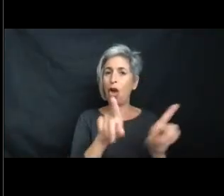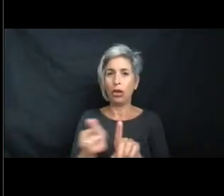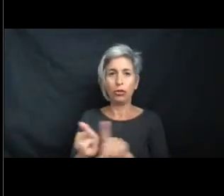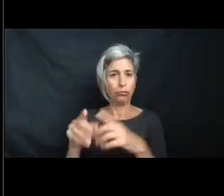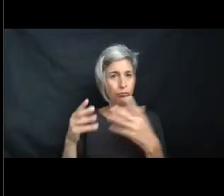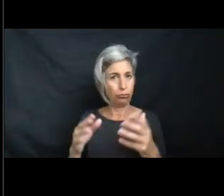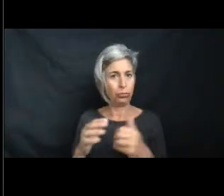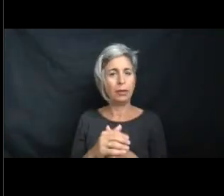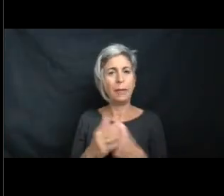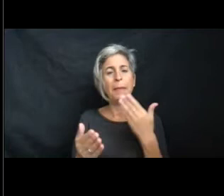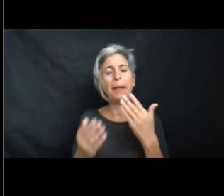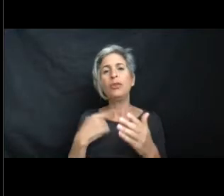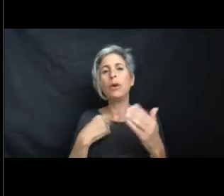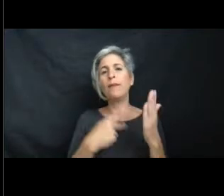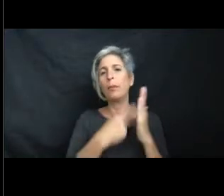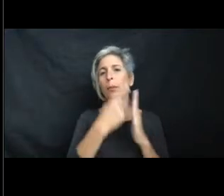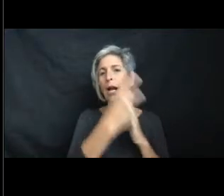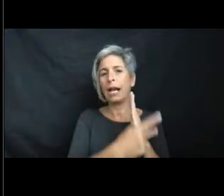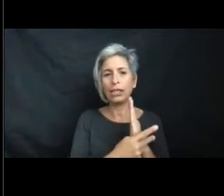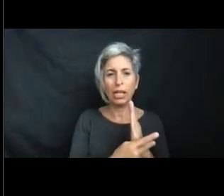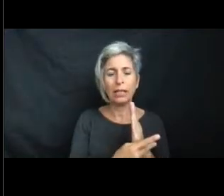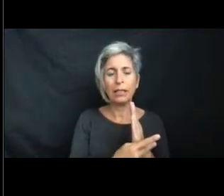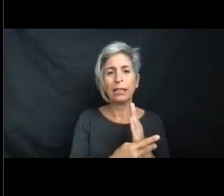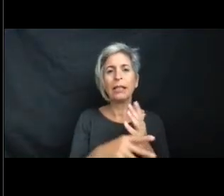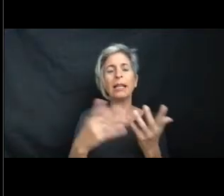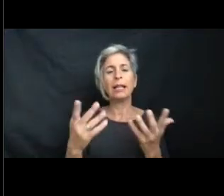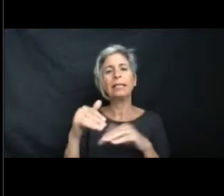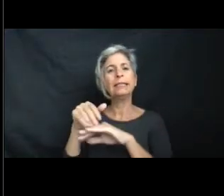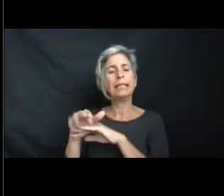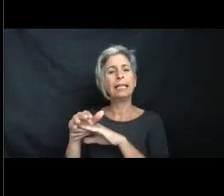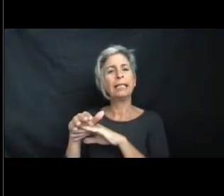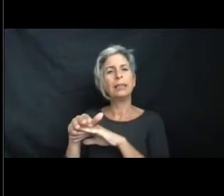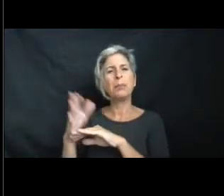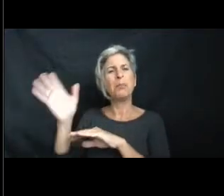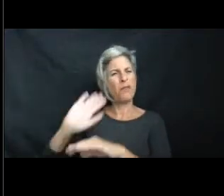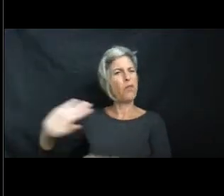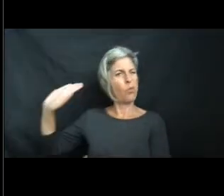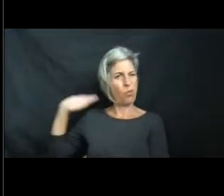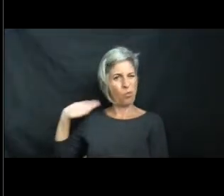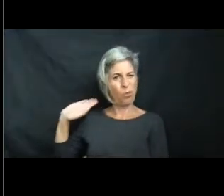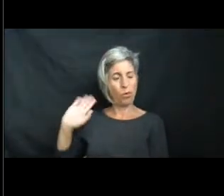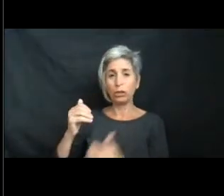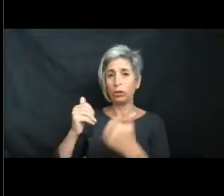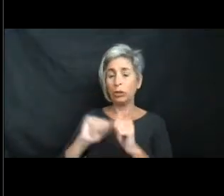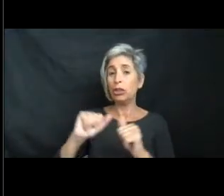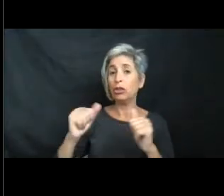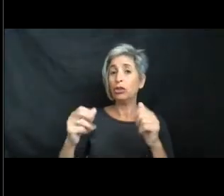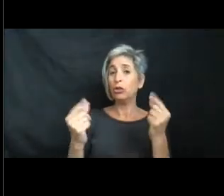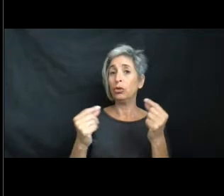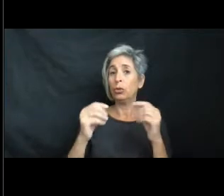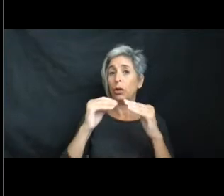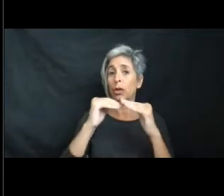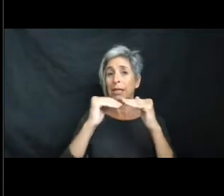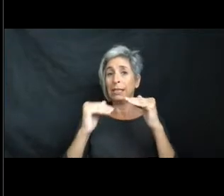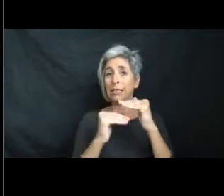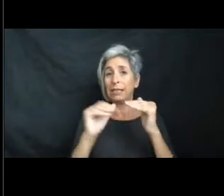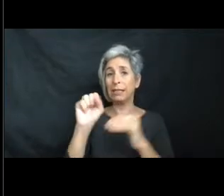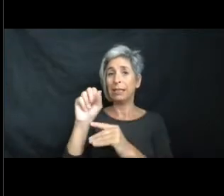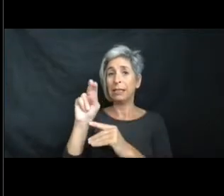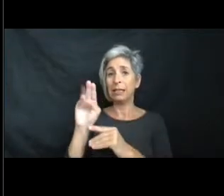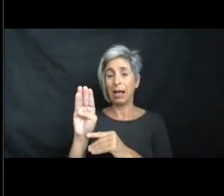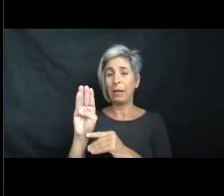Let's say you have a project, a general contractor came in and submitted a project earlier, and you're trying to do a sub permit on it. Bring that into Sages.